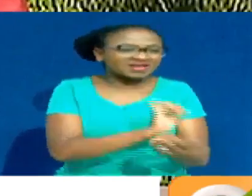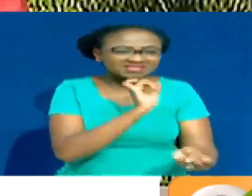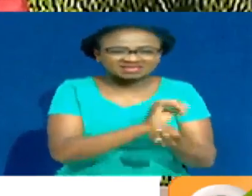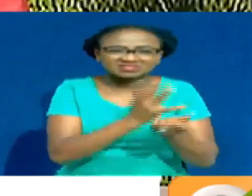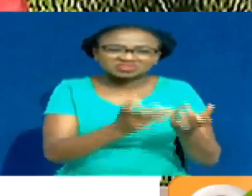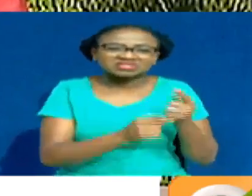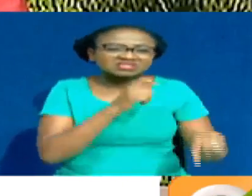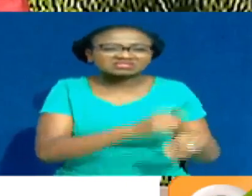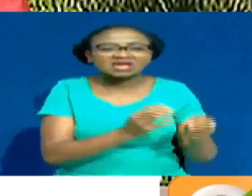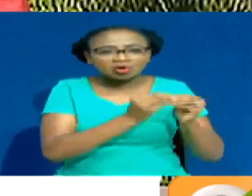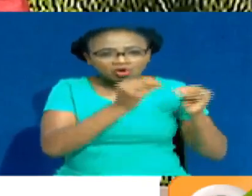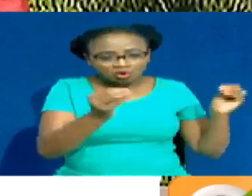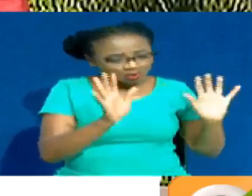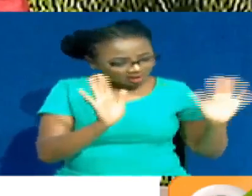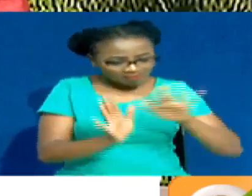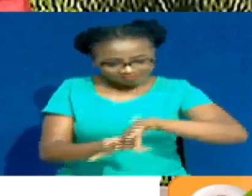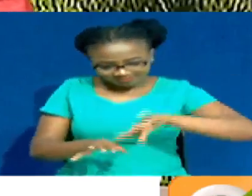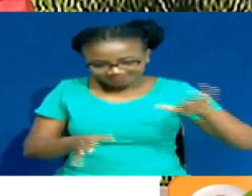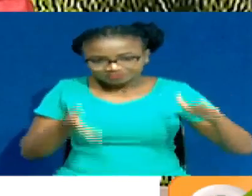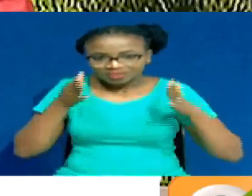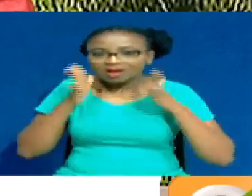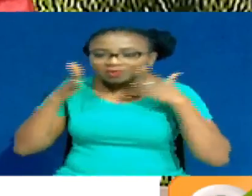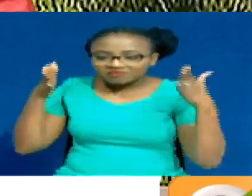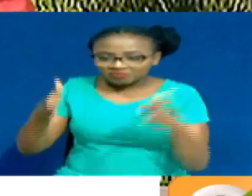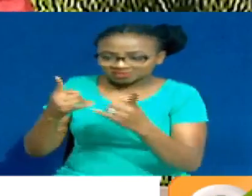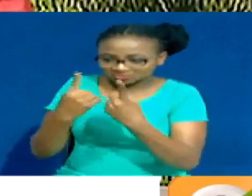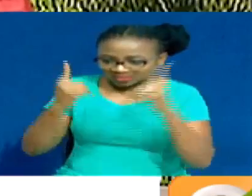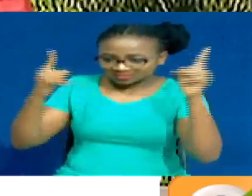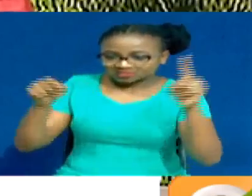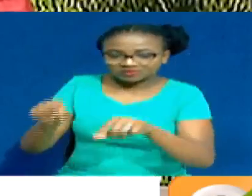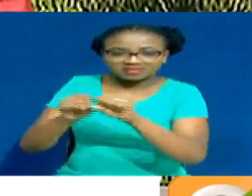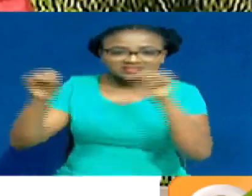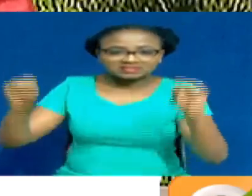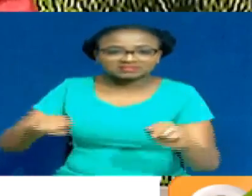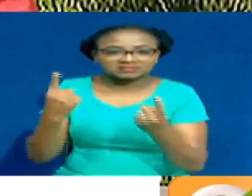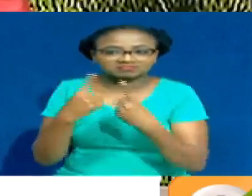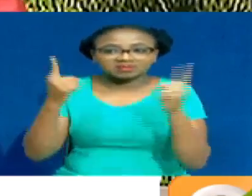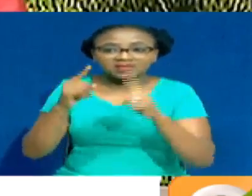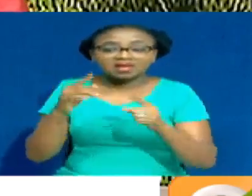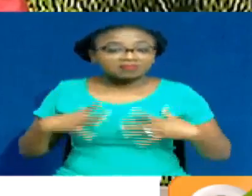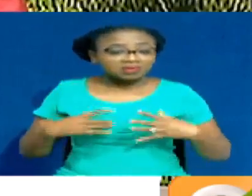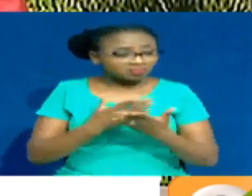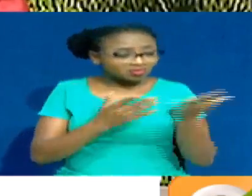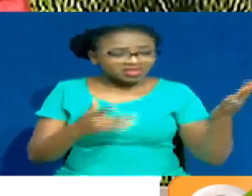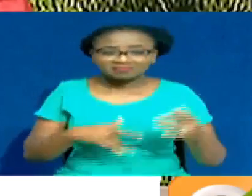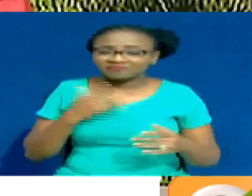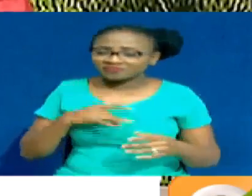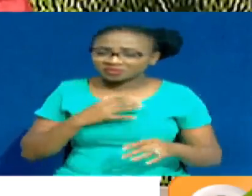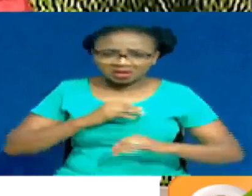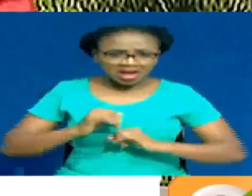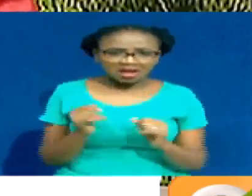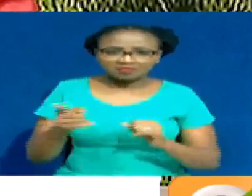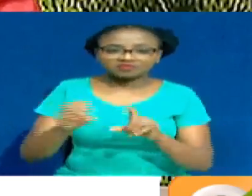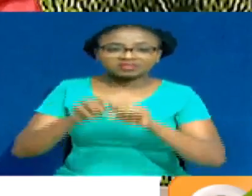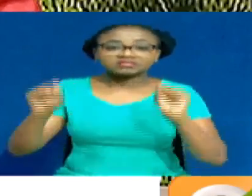us focus on successful deployment of the system. And as I tell you, Wahiga, ordinary Kenyans are very pleased with this system, because